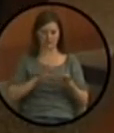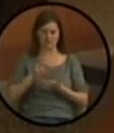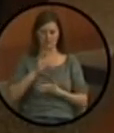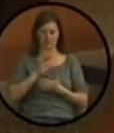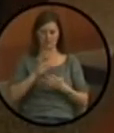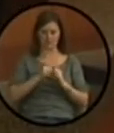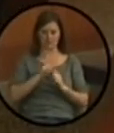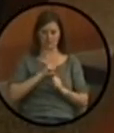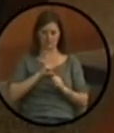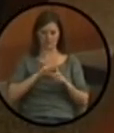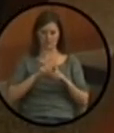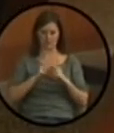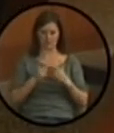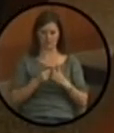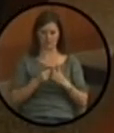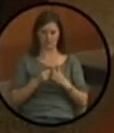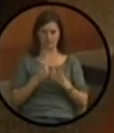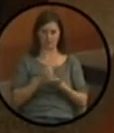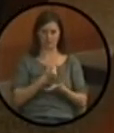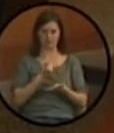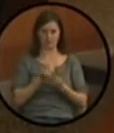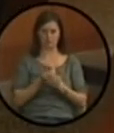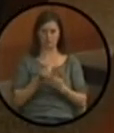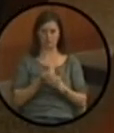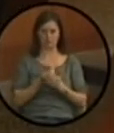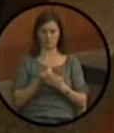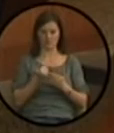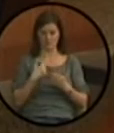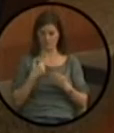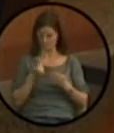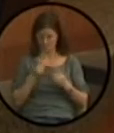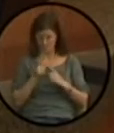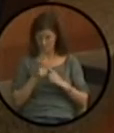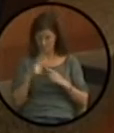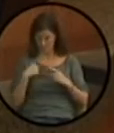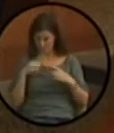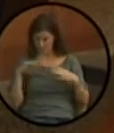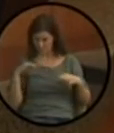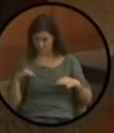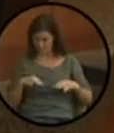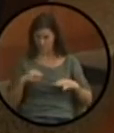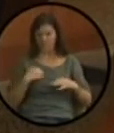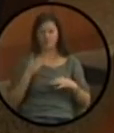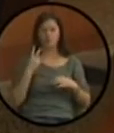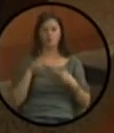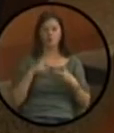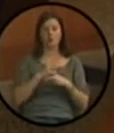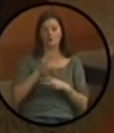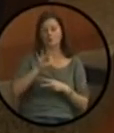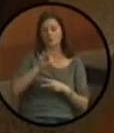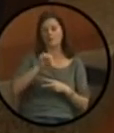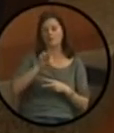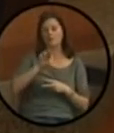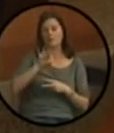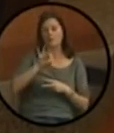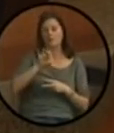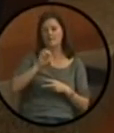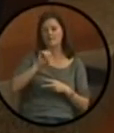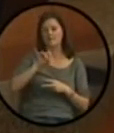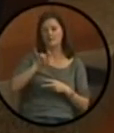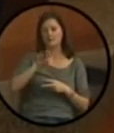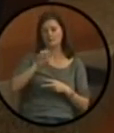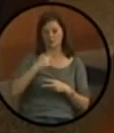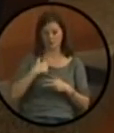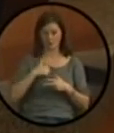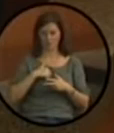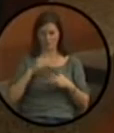money. So if I may, I'll take the few minutes just to explain. There's two kinds of forfeitures that the department deals with.